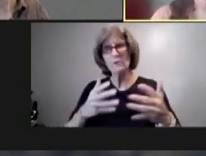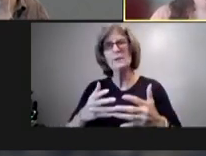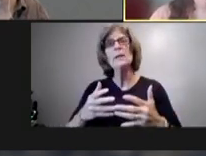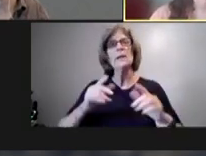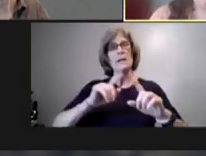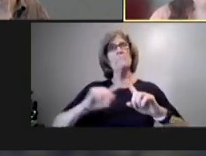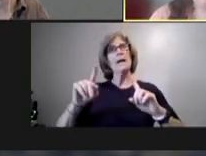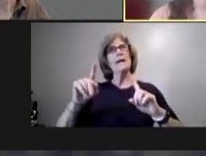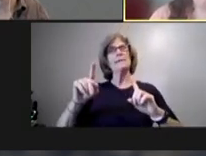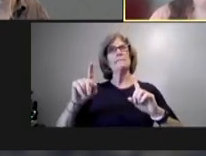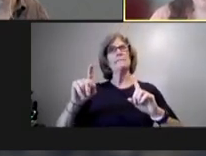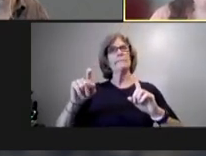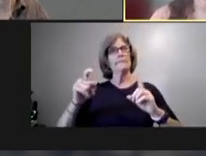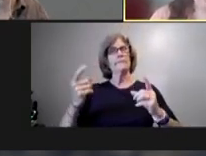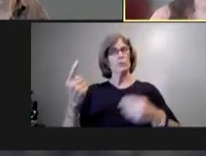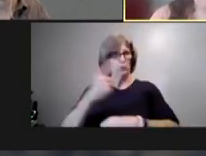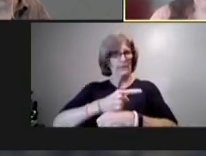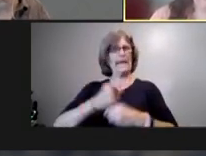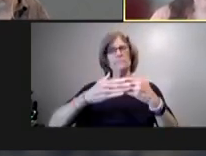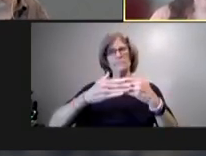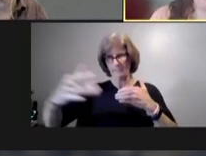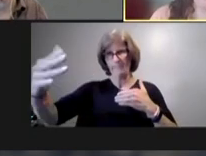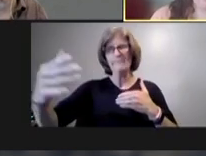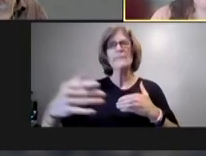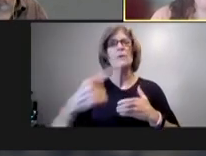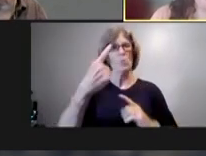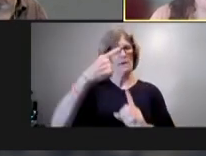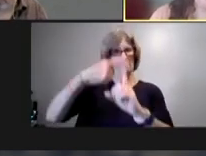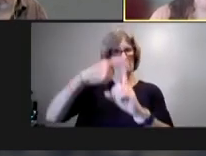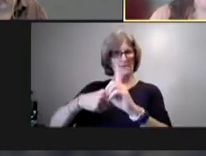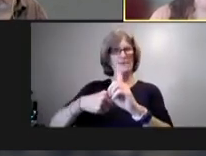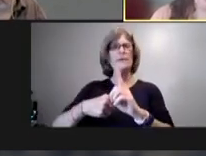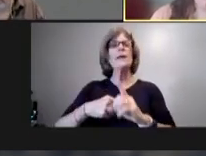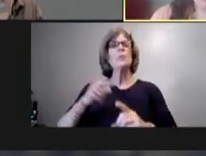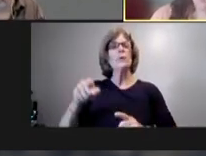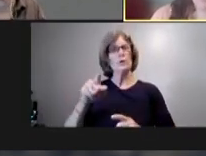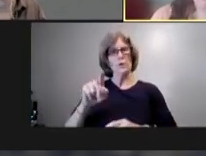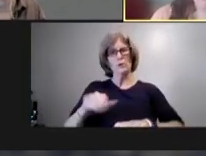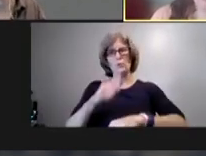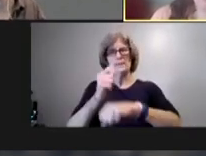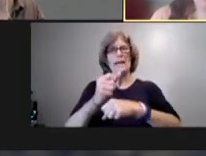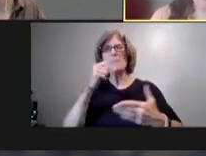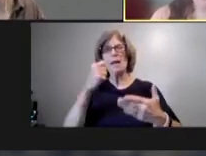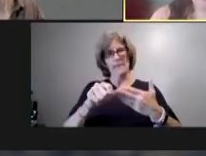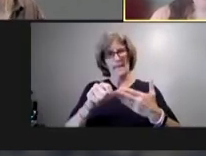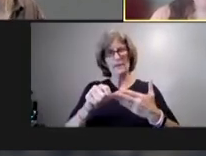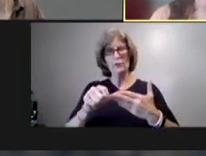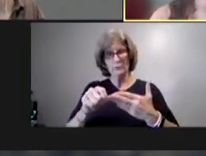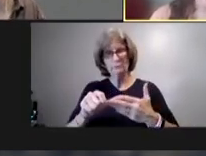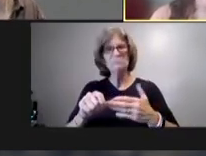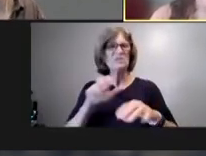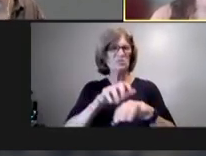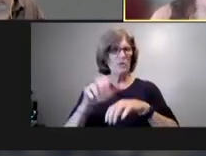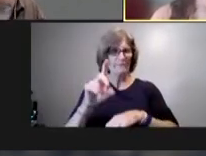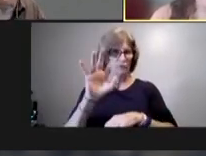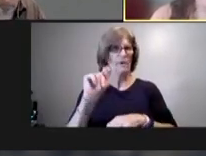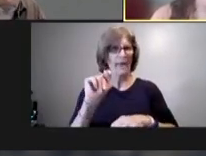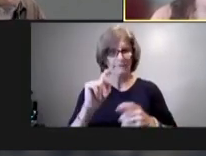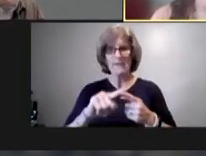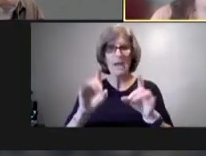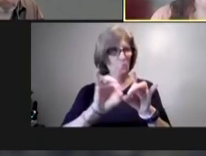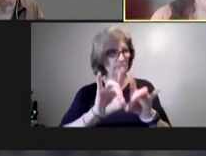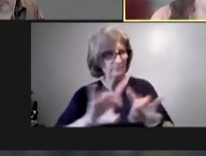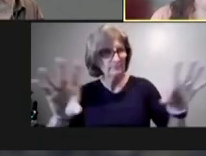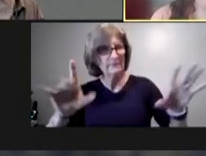month is we'll draft a comment letter from this body. That draft will go out for everyone to review. And then we'll ask